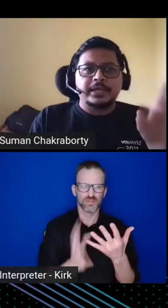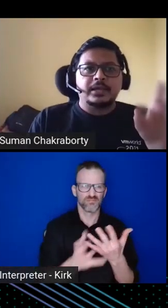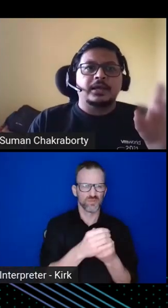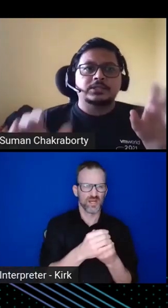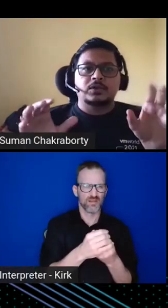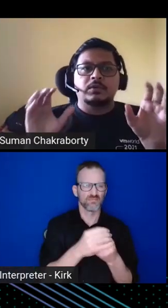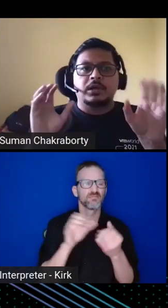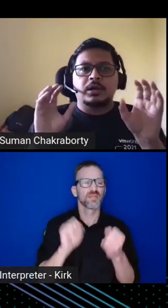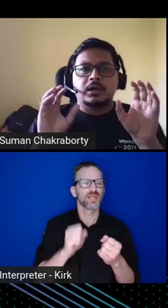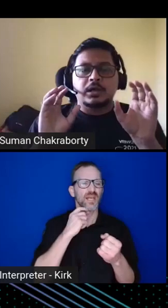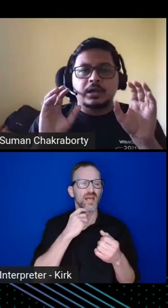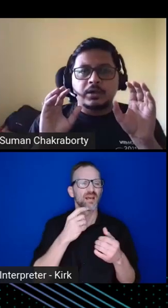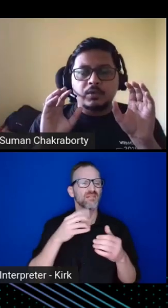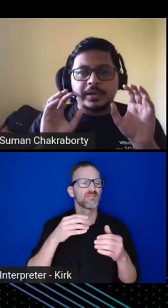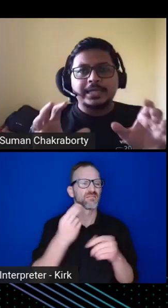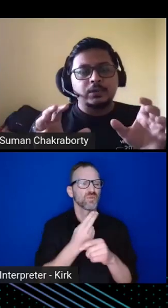So